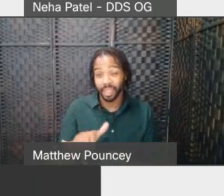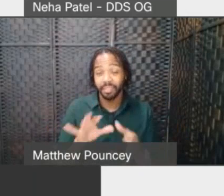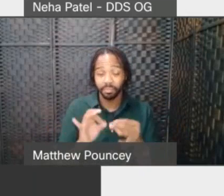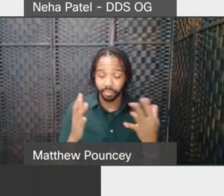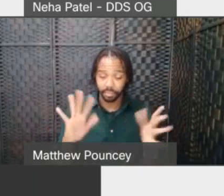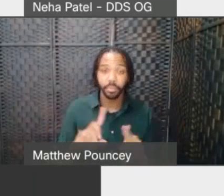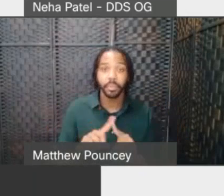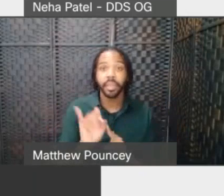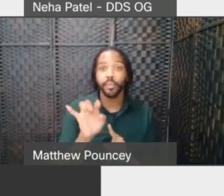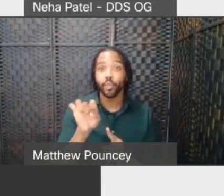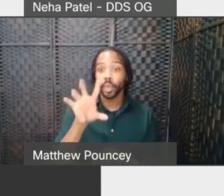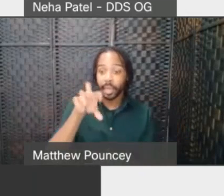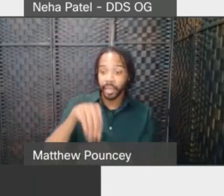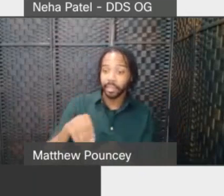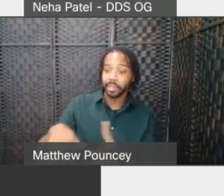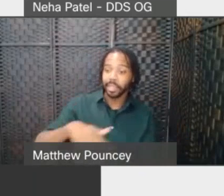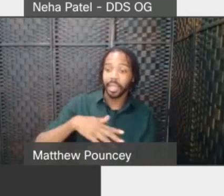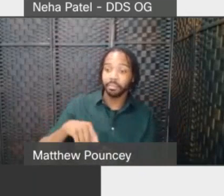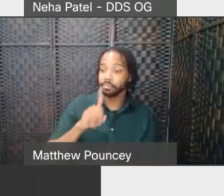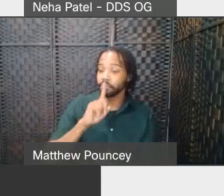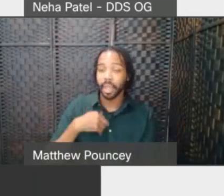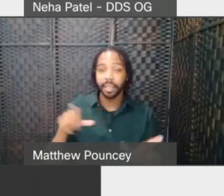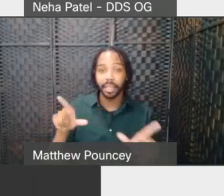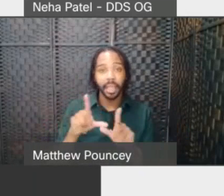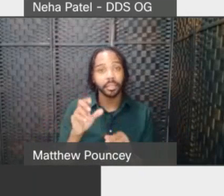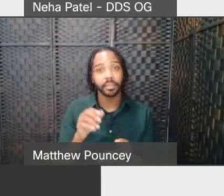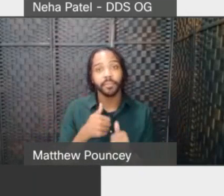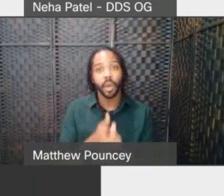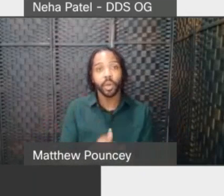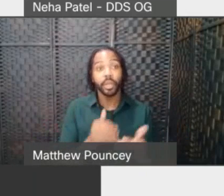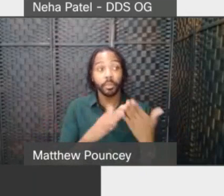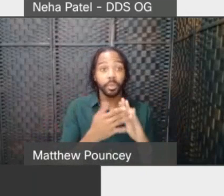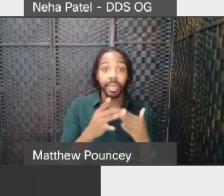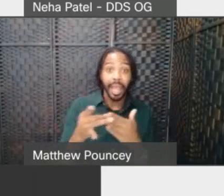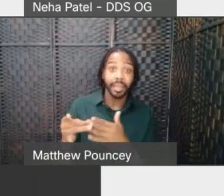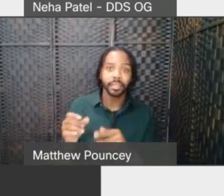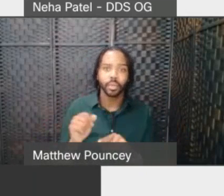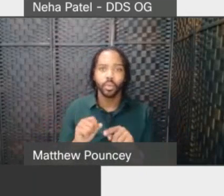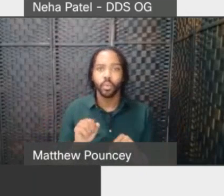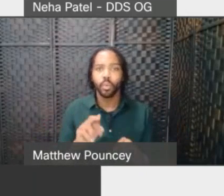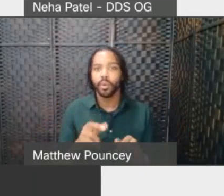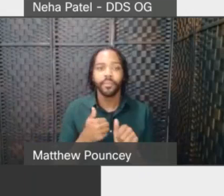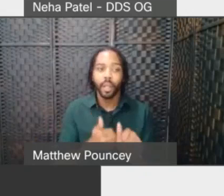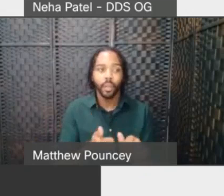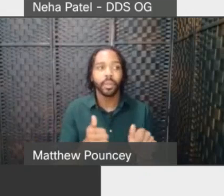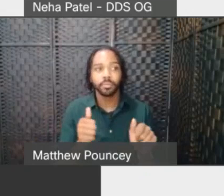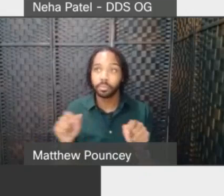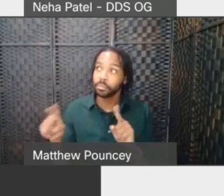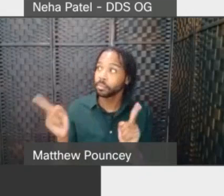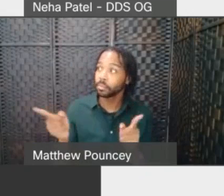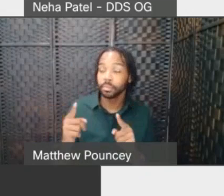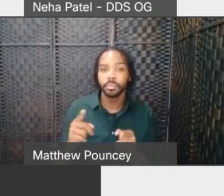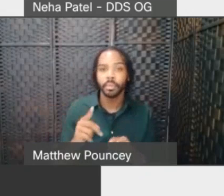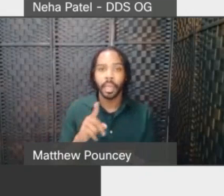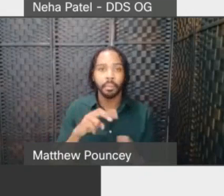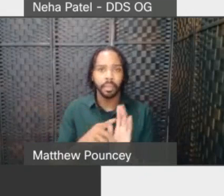that is not licensed or that uses community guidance or follows community guidance, meaning it doesn't have setting-specific guidance that's